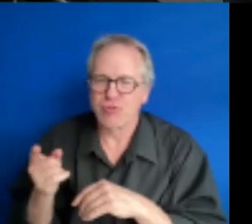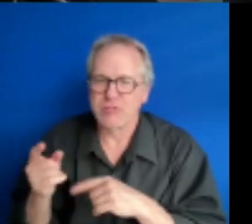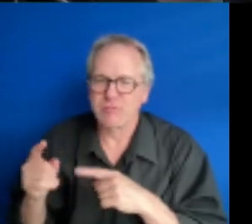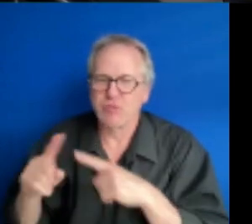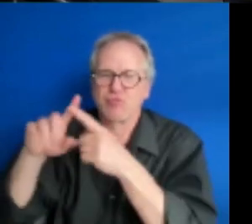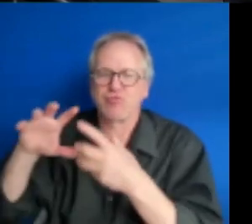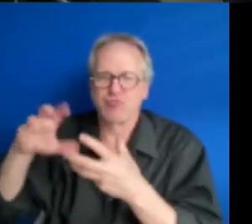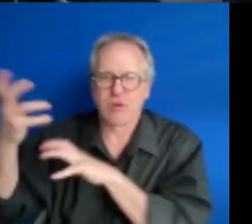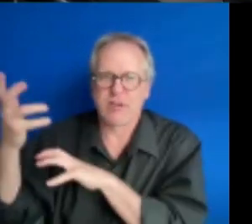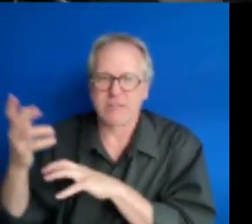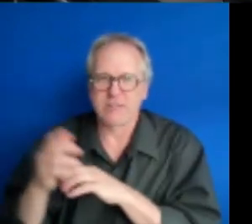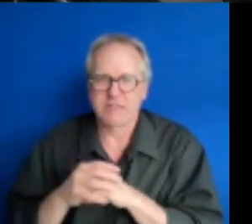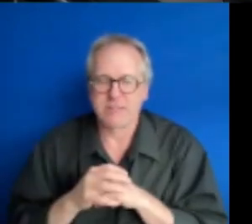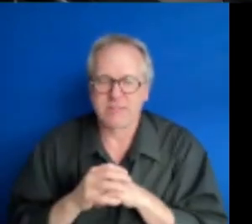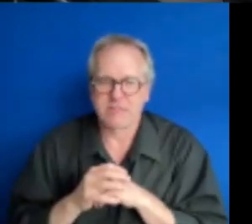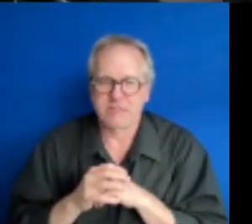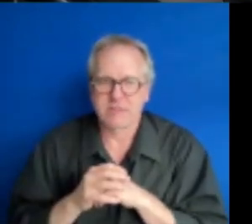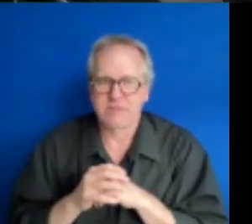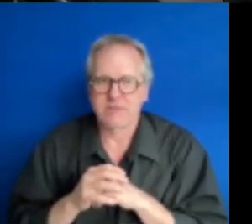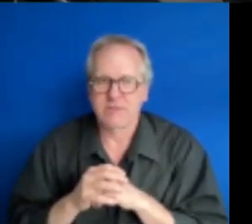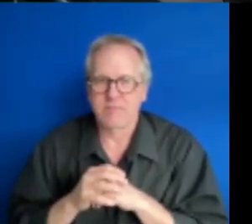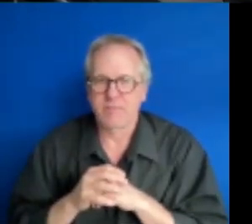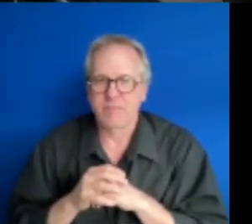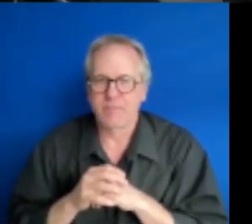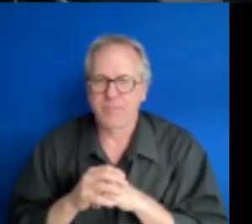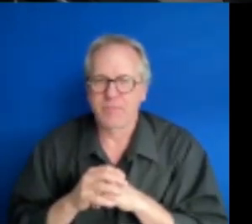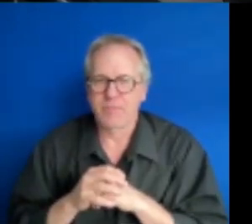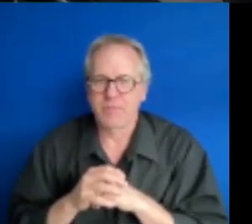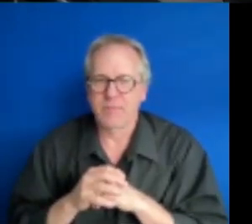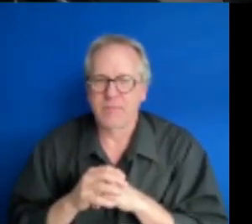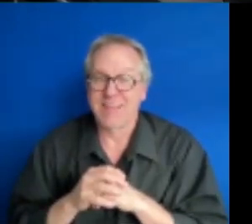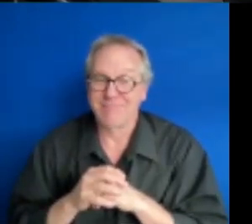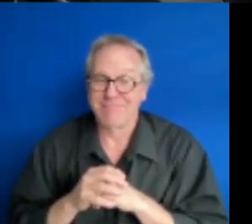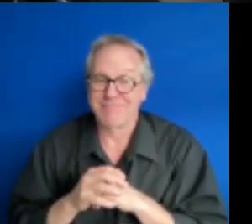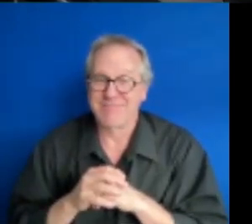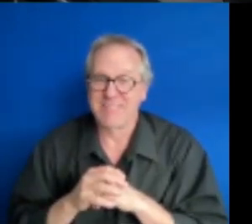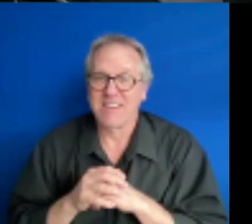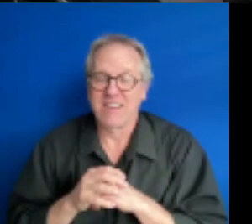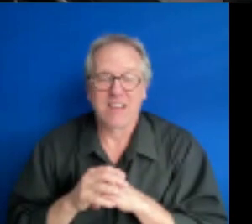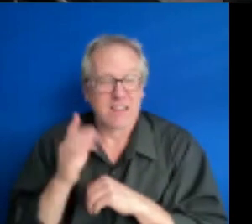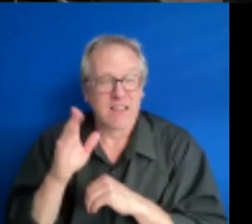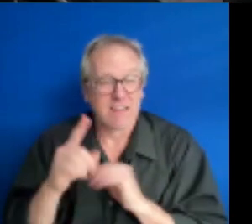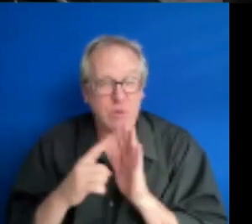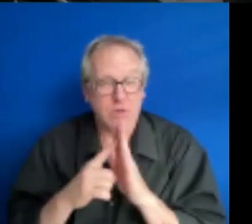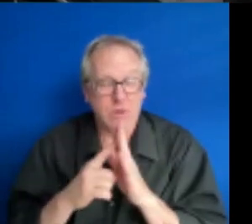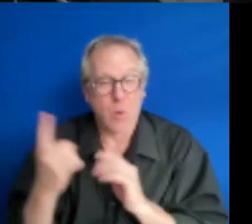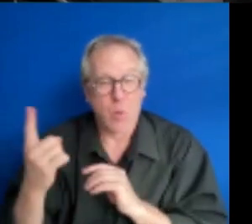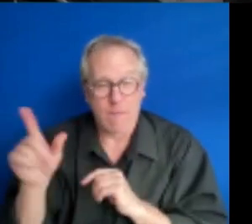a survivor forced shock here.